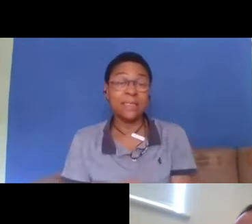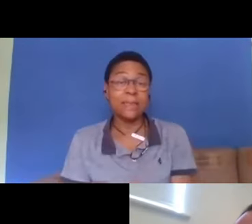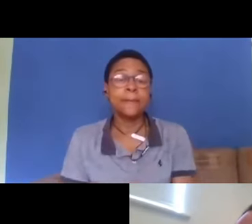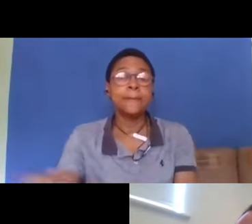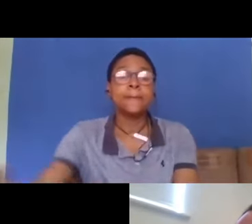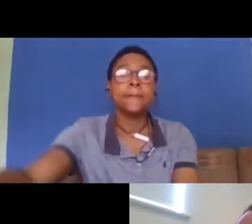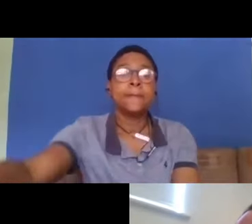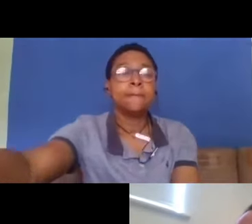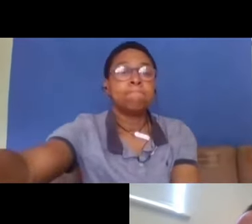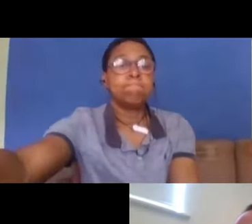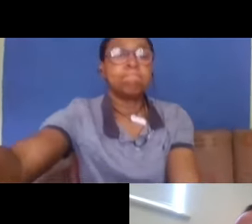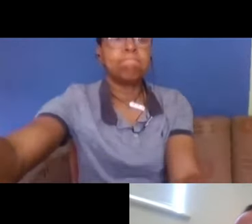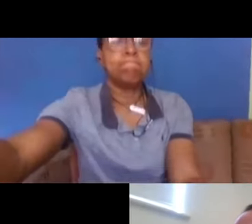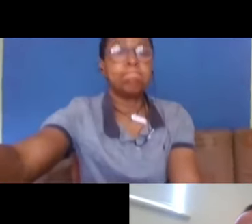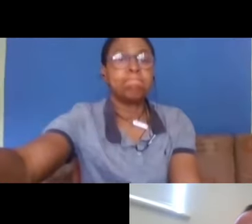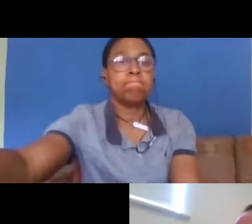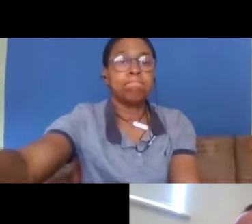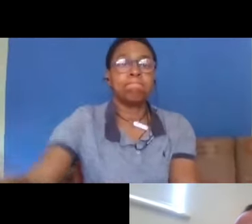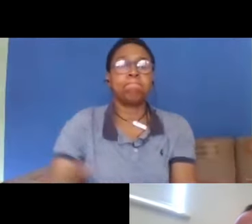maintain social distance.